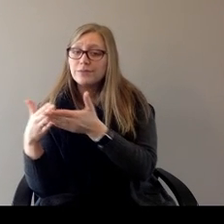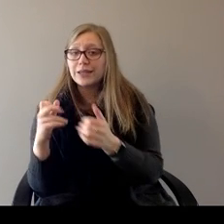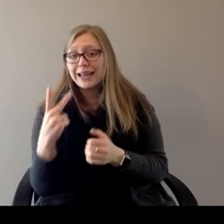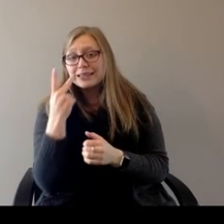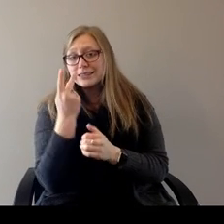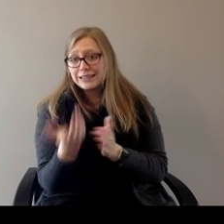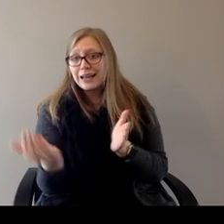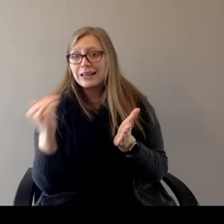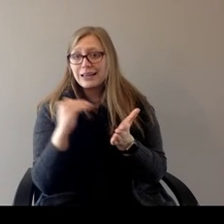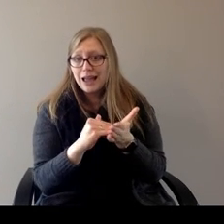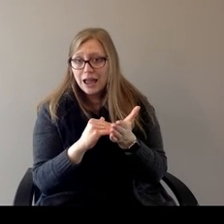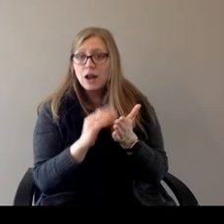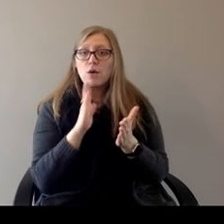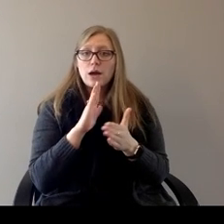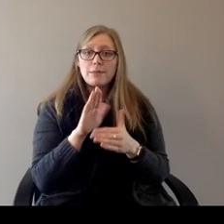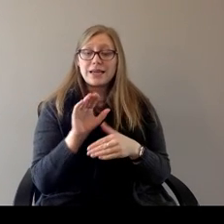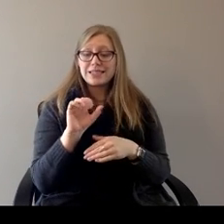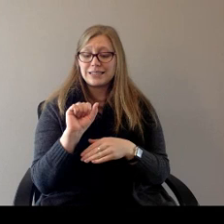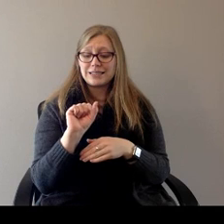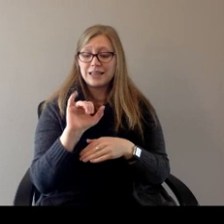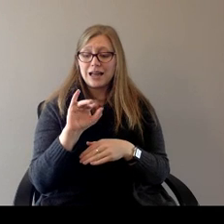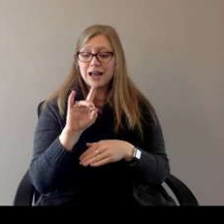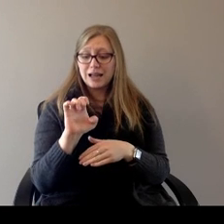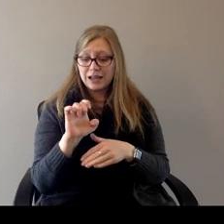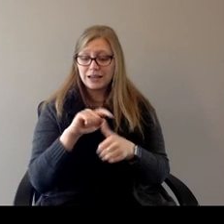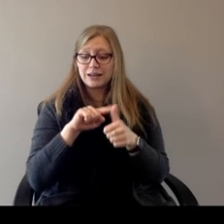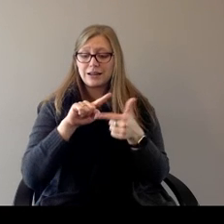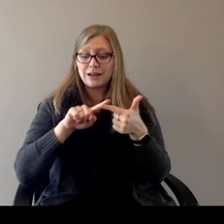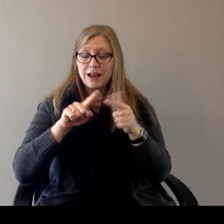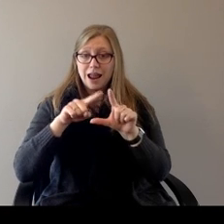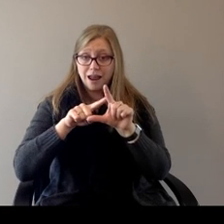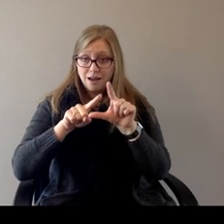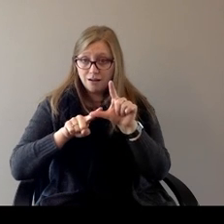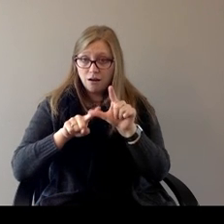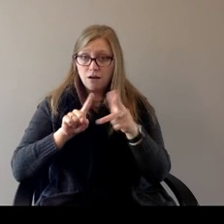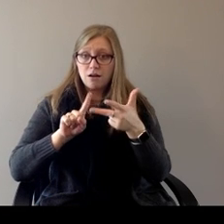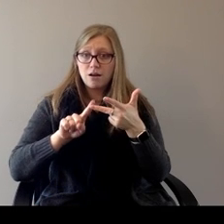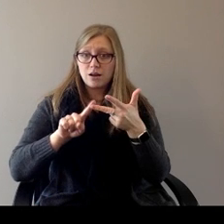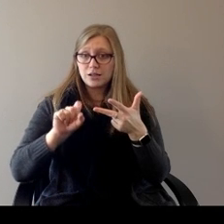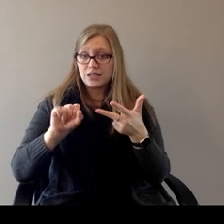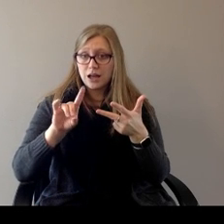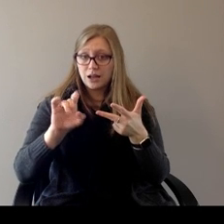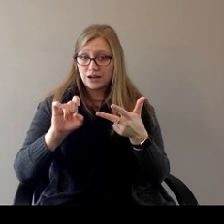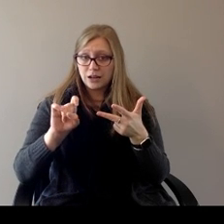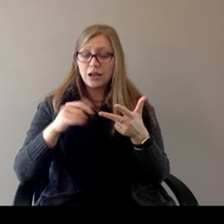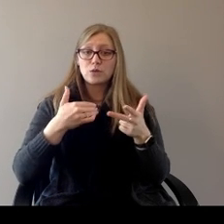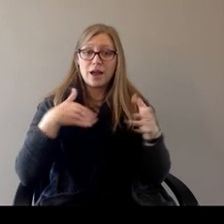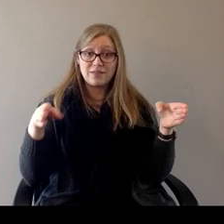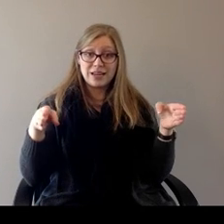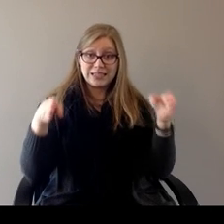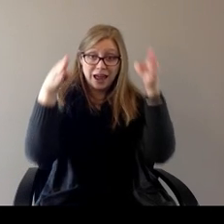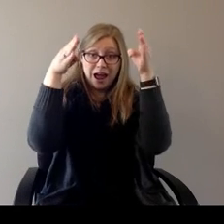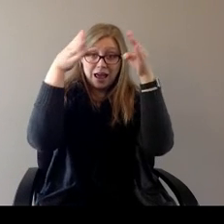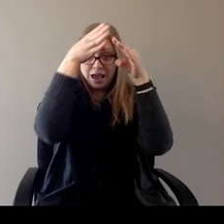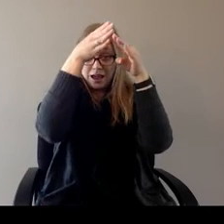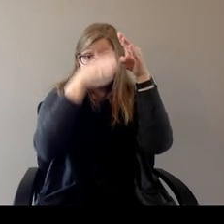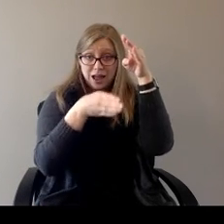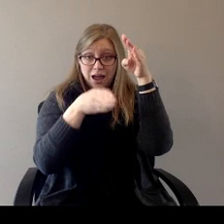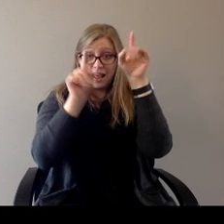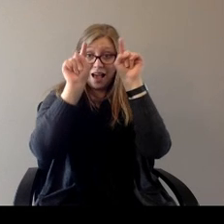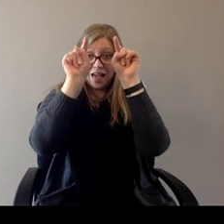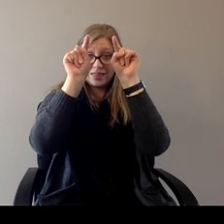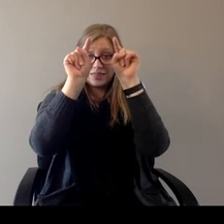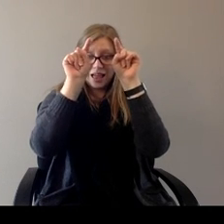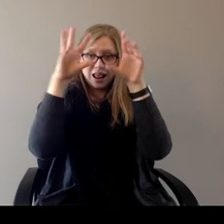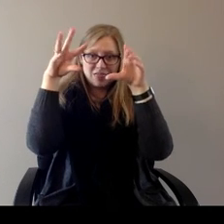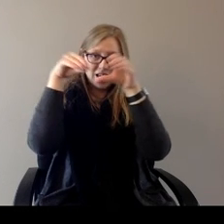side angle side here because it's got 2 sides and the included angle. So we want to use side angle side. So